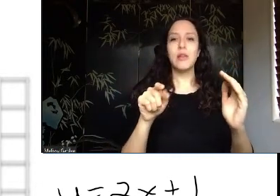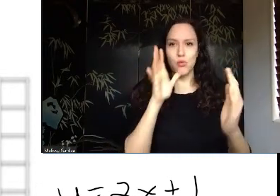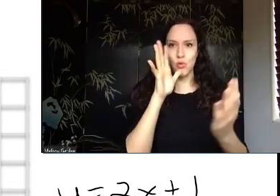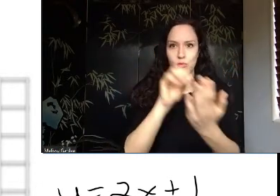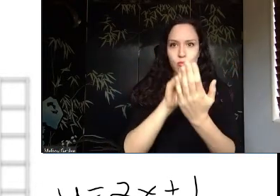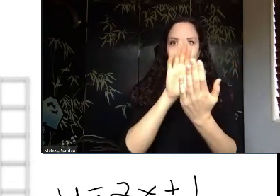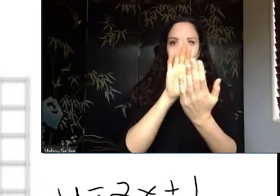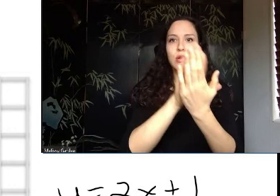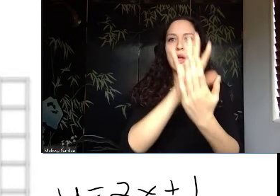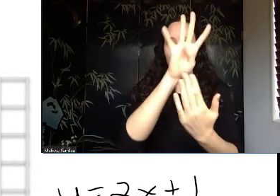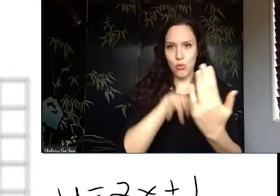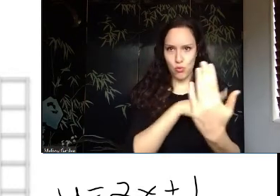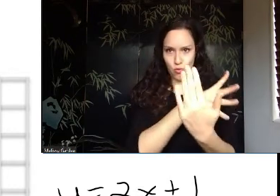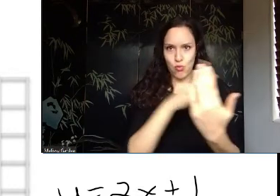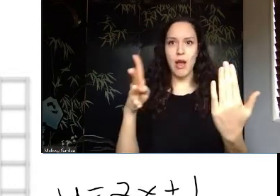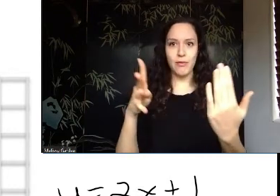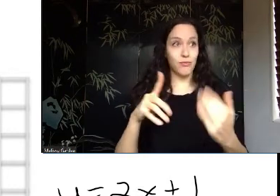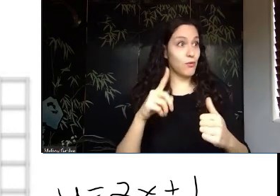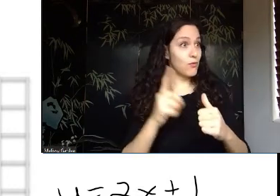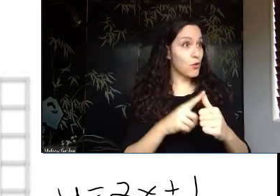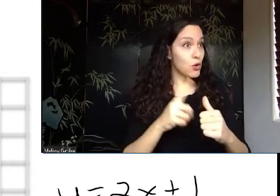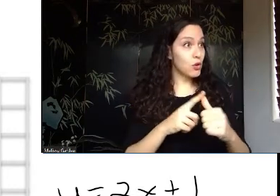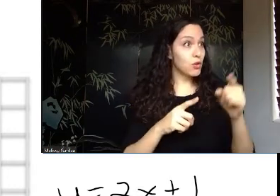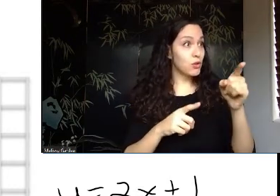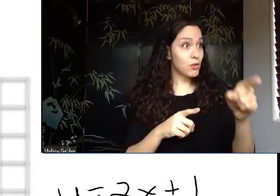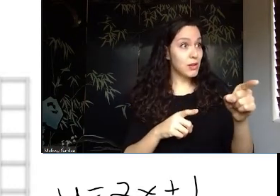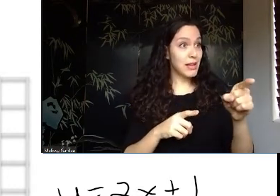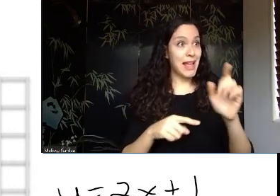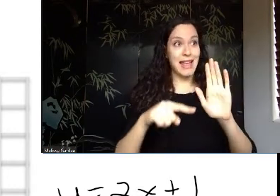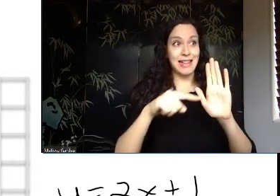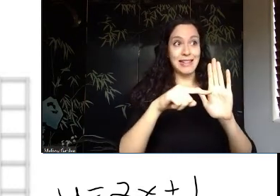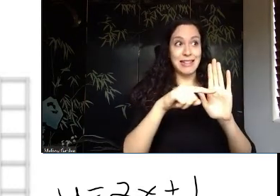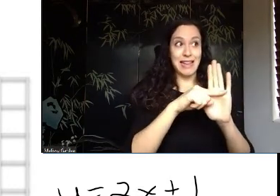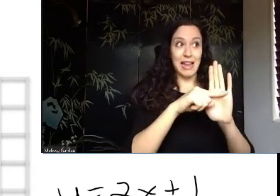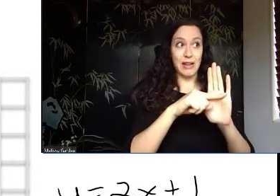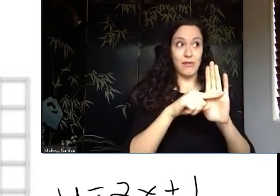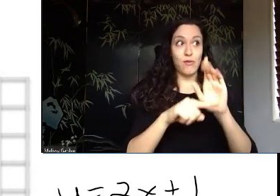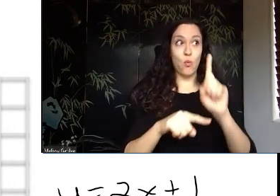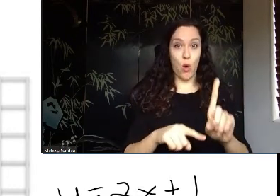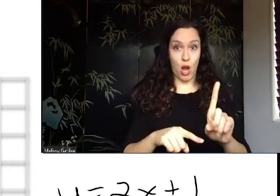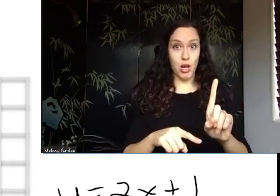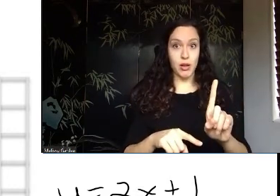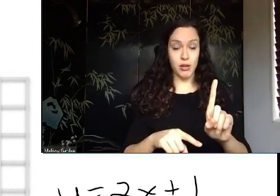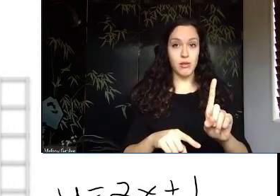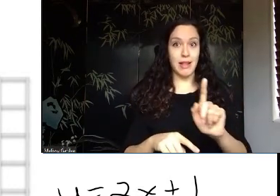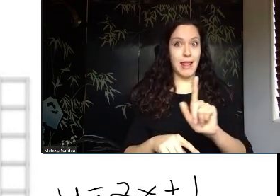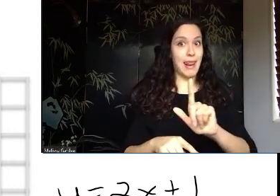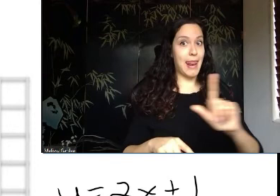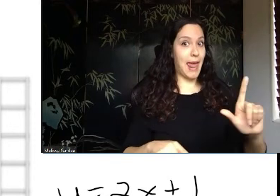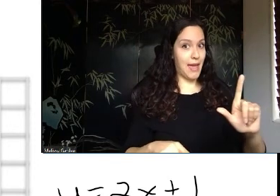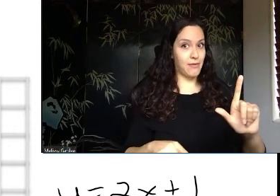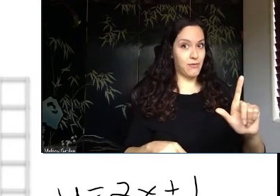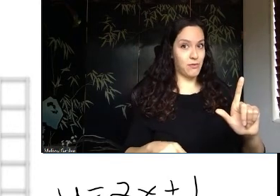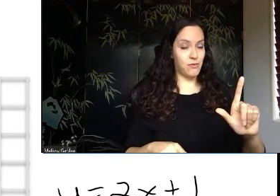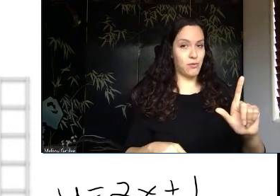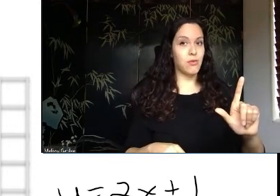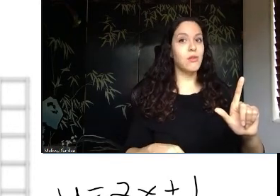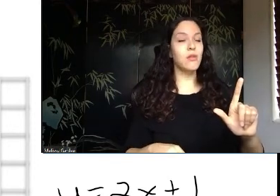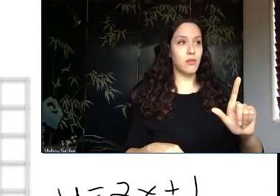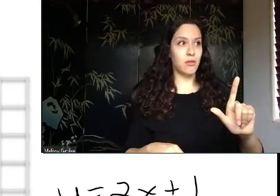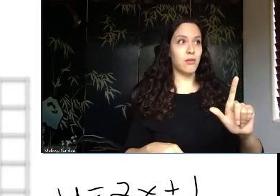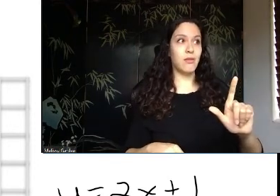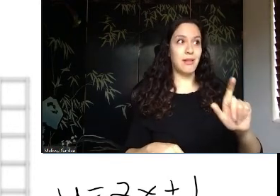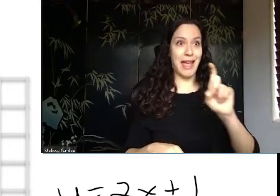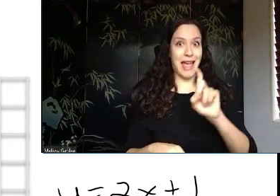is -1, -1. Start at 0. Always do the x first, which is left to right. So 1 to the left. And then